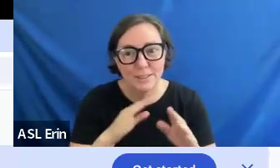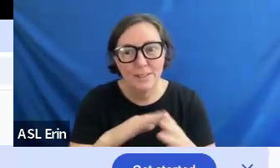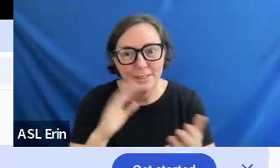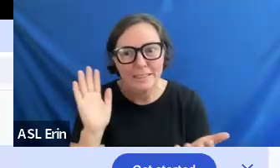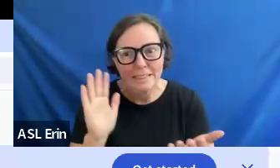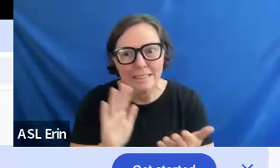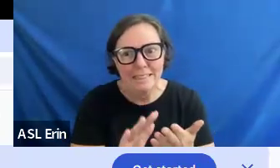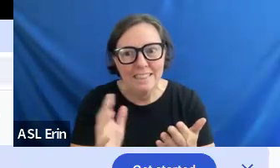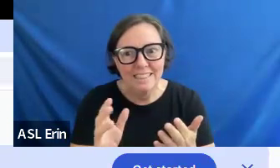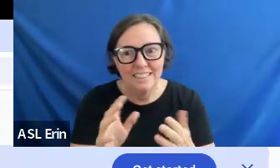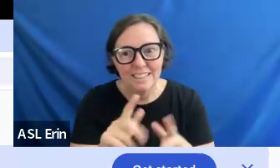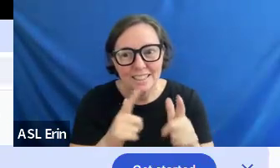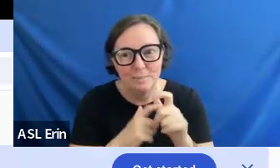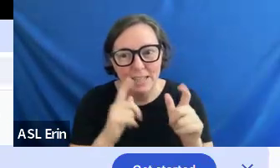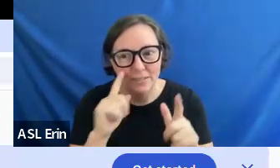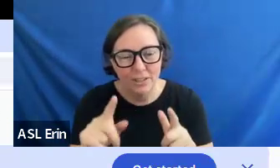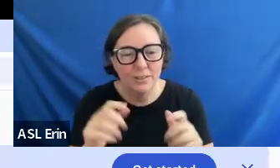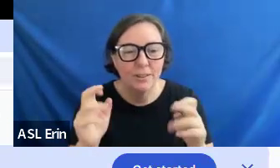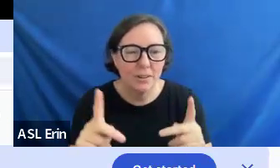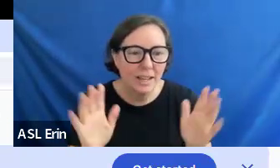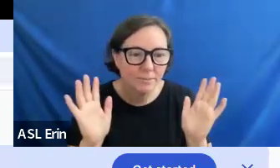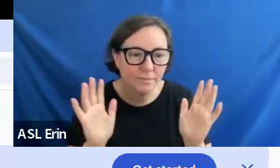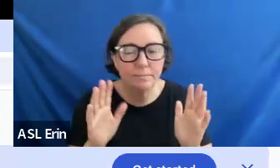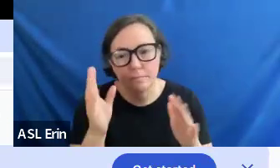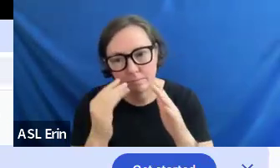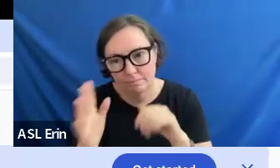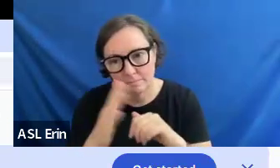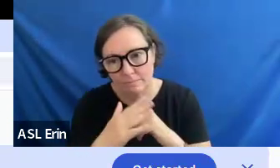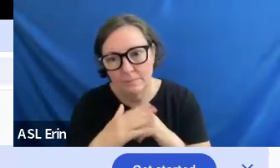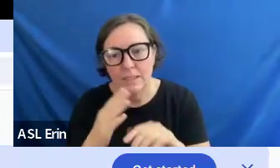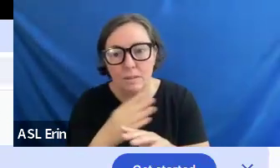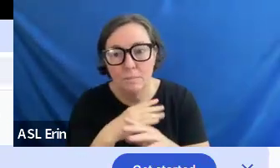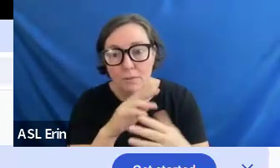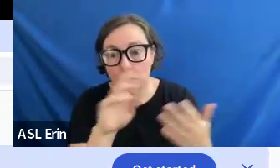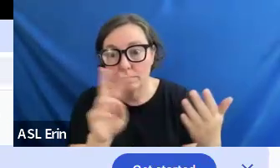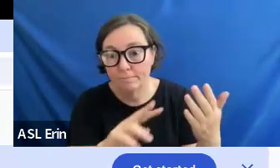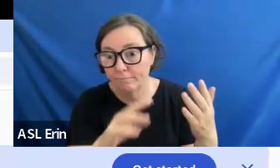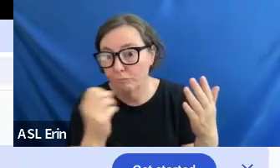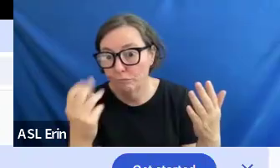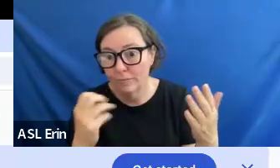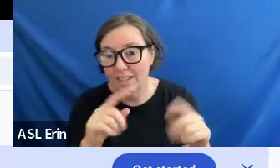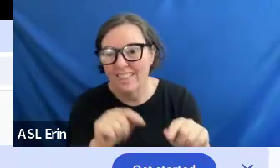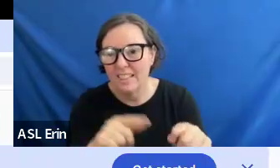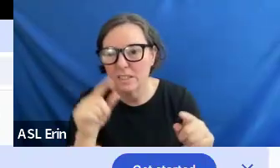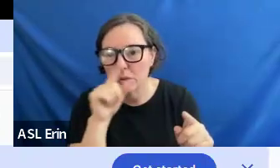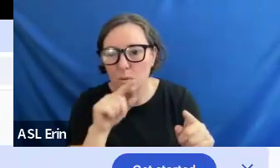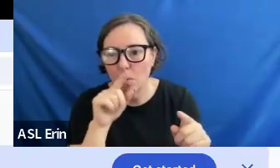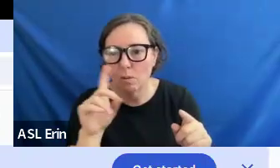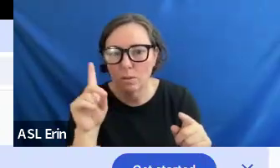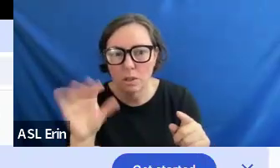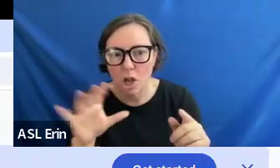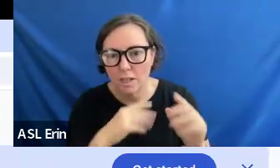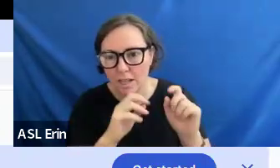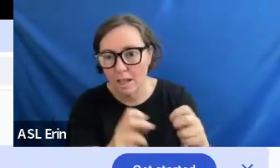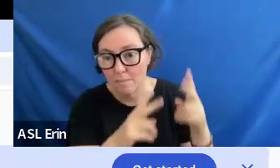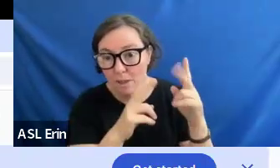Slower. Heading level 2. Heading level. So I just want to preface before I read through this Google Doc that I have pulled up